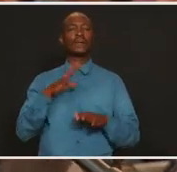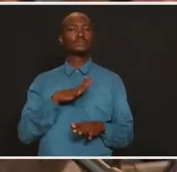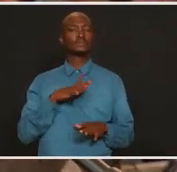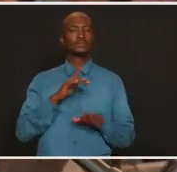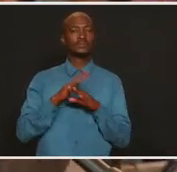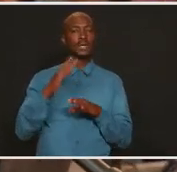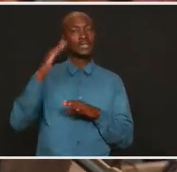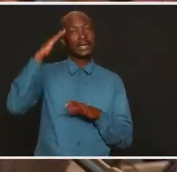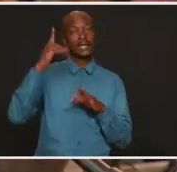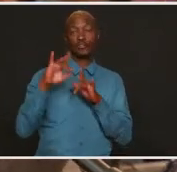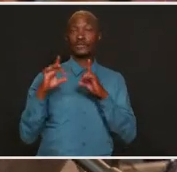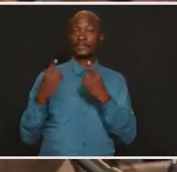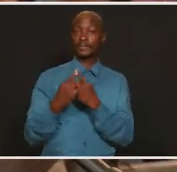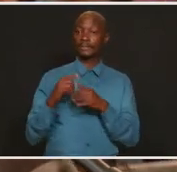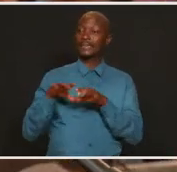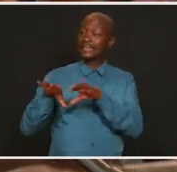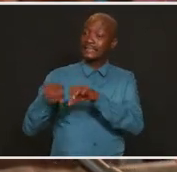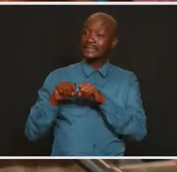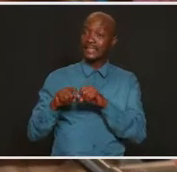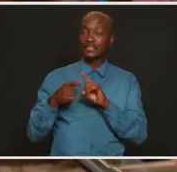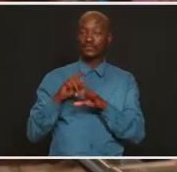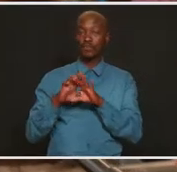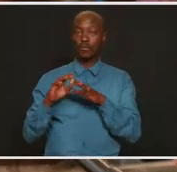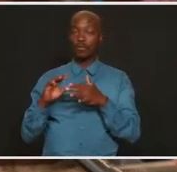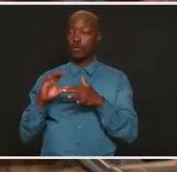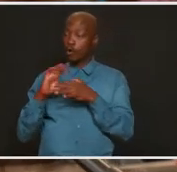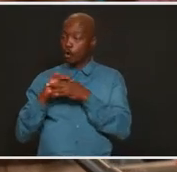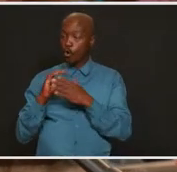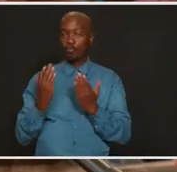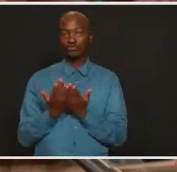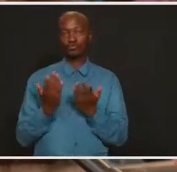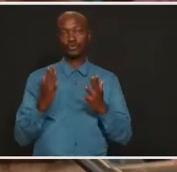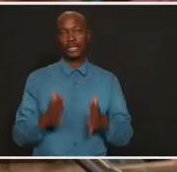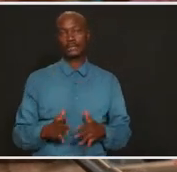department and it takes away from the people and from homeschoolers